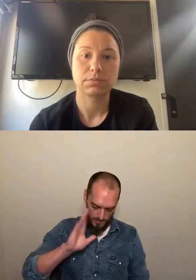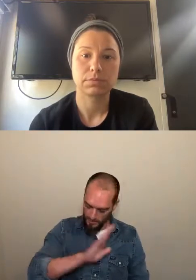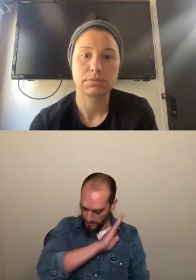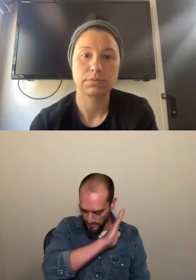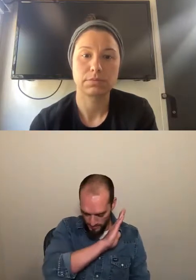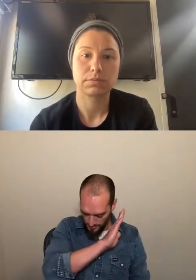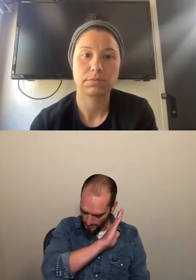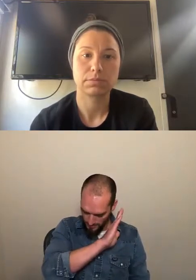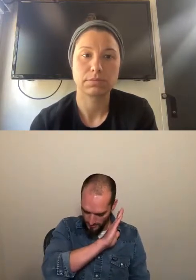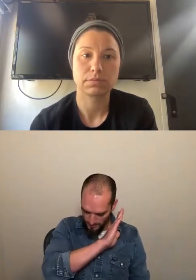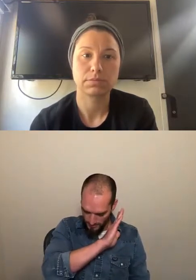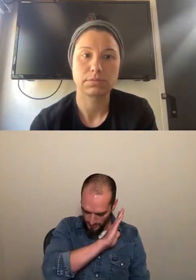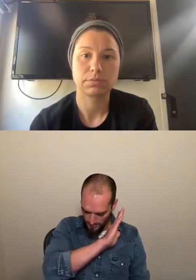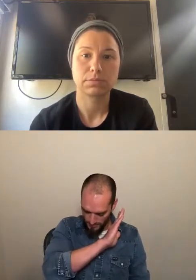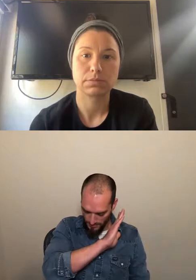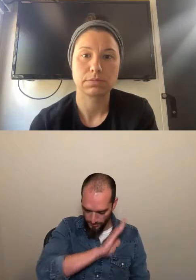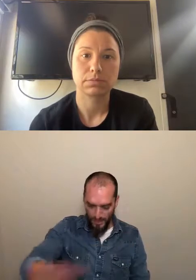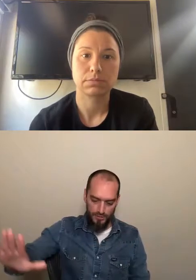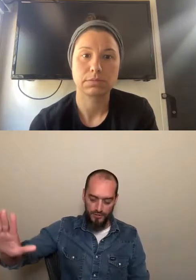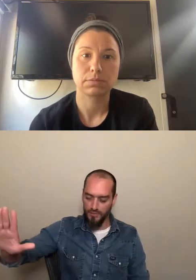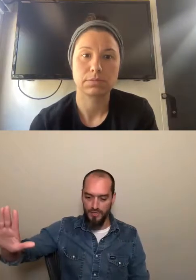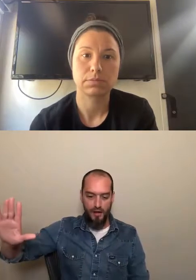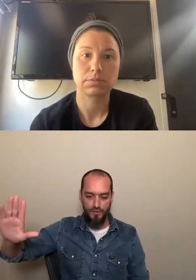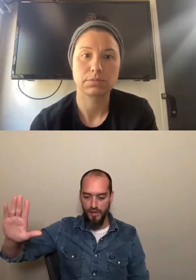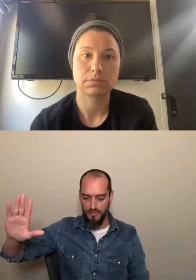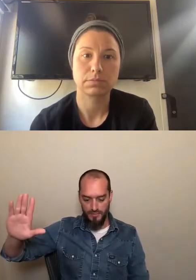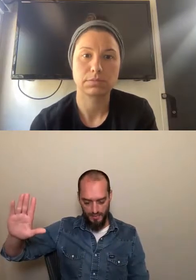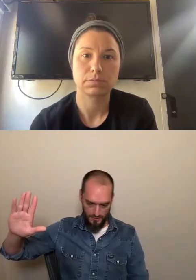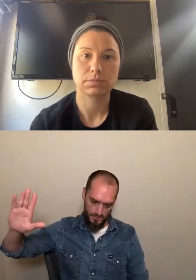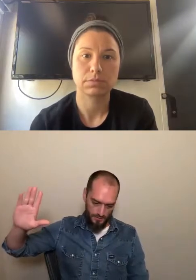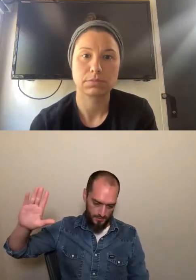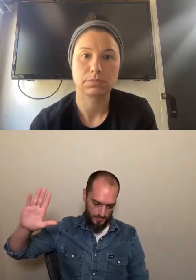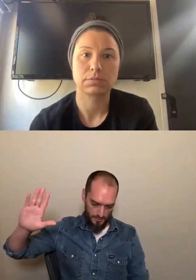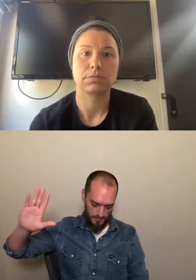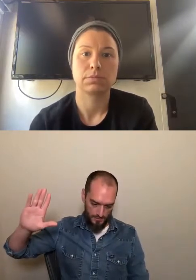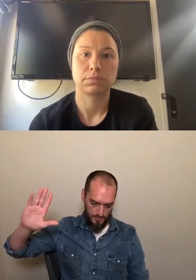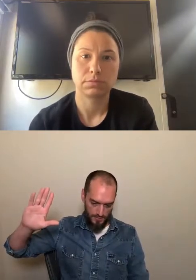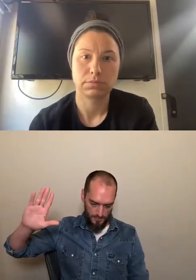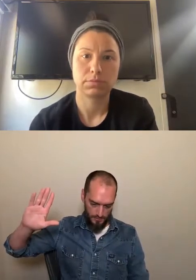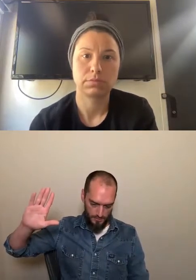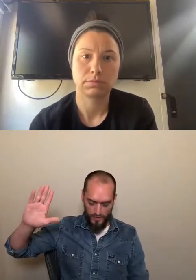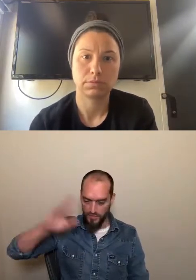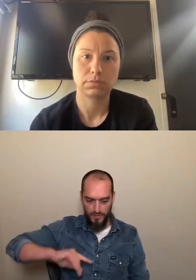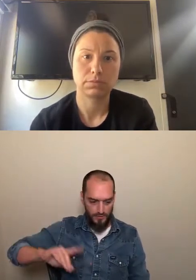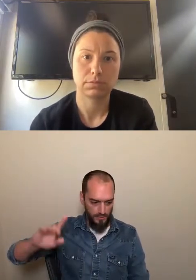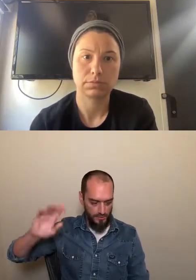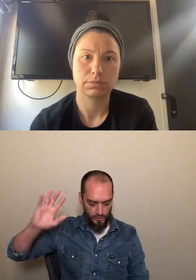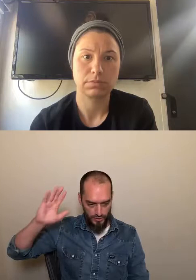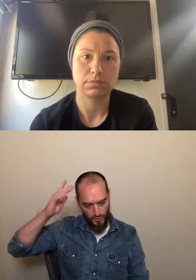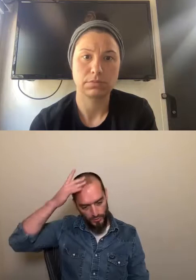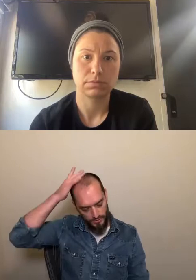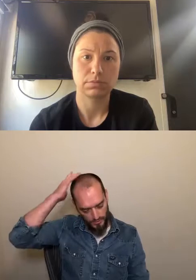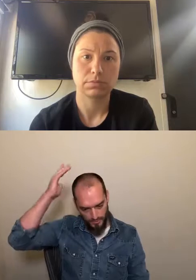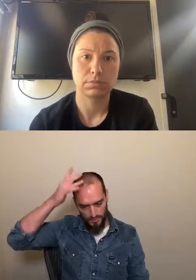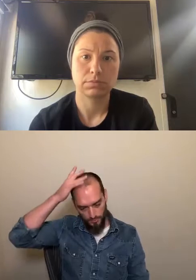and this applies to the entire United States, I've actually been outside the country